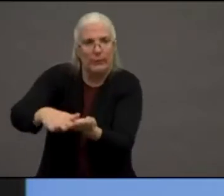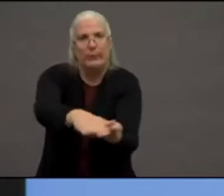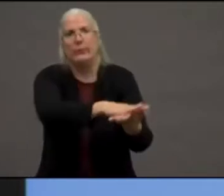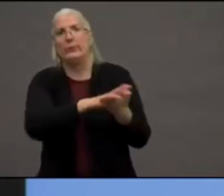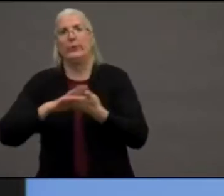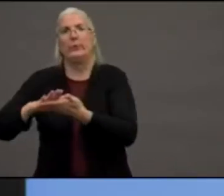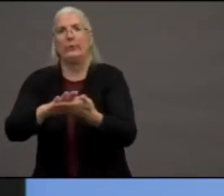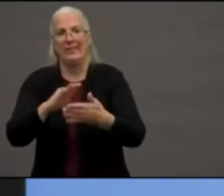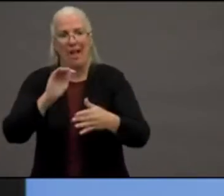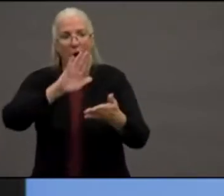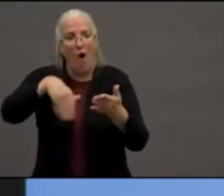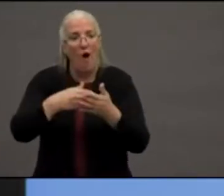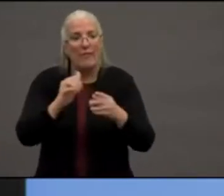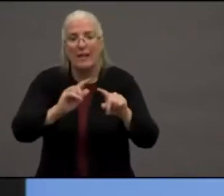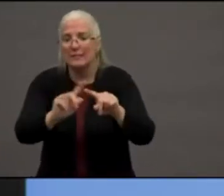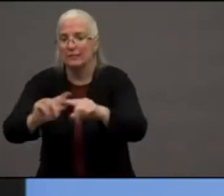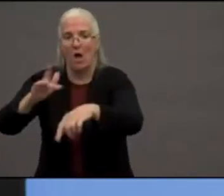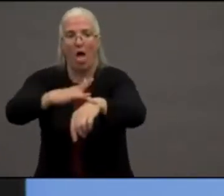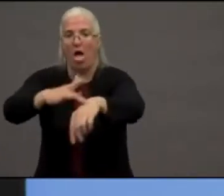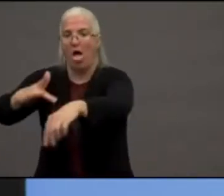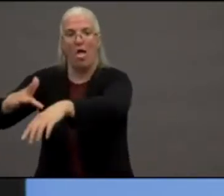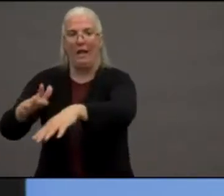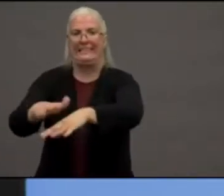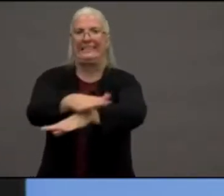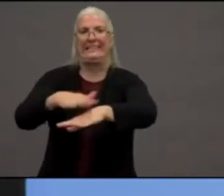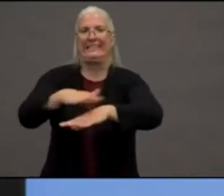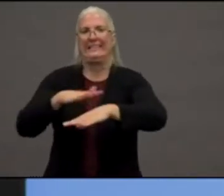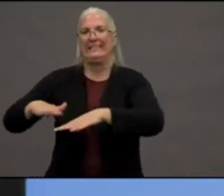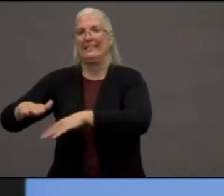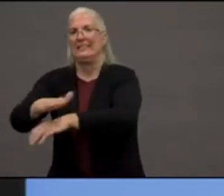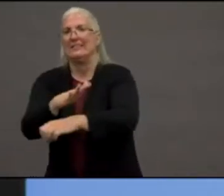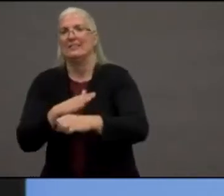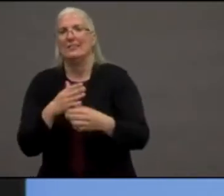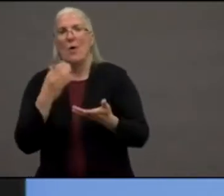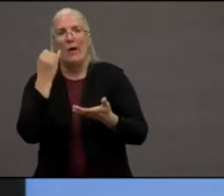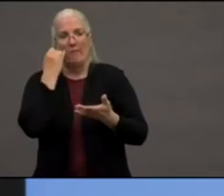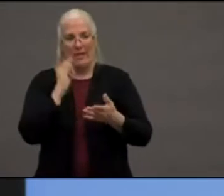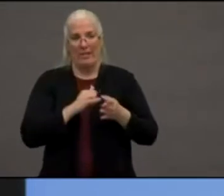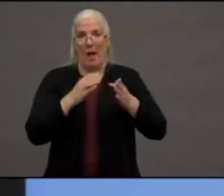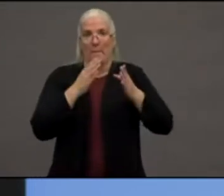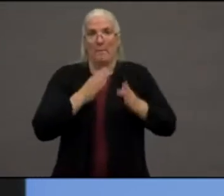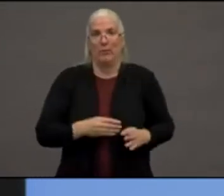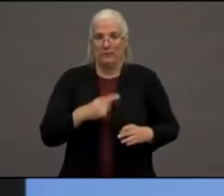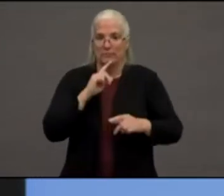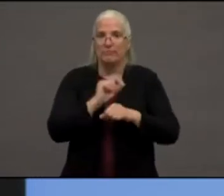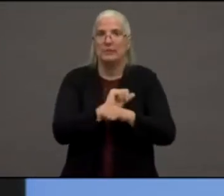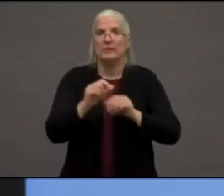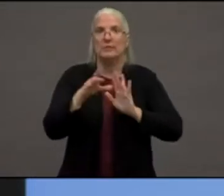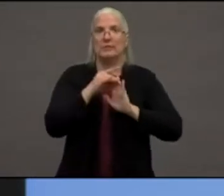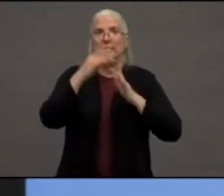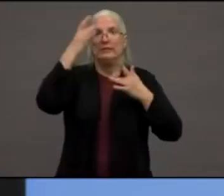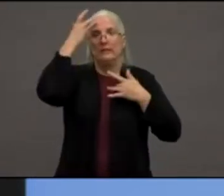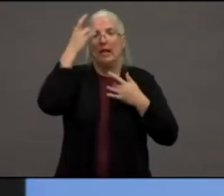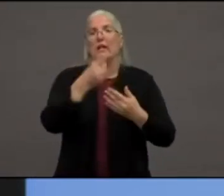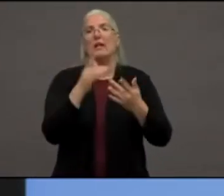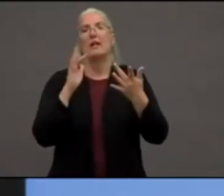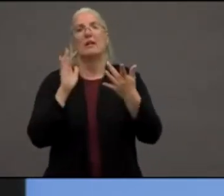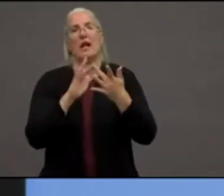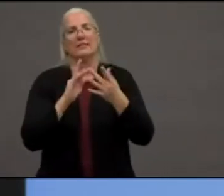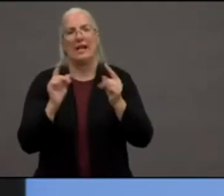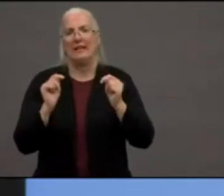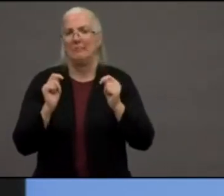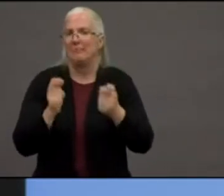do have an employee that tests positive, please make sure to contact the county within 4 hours of finding out of their positive test